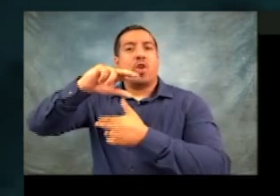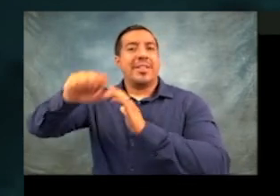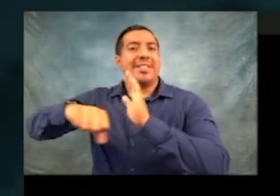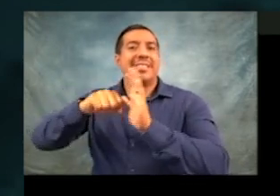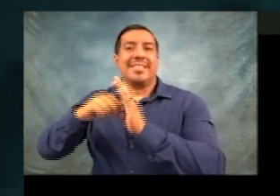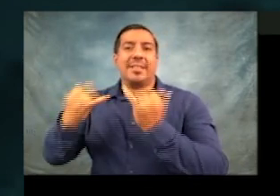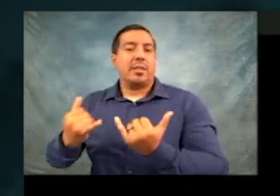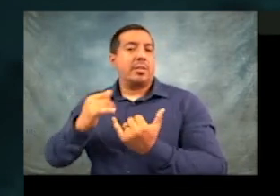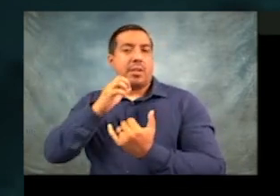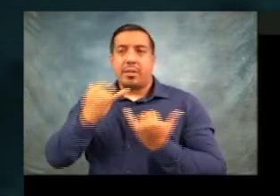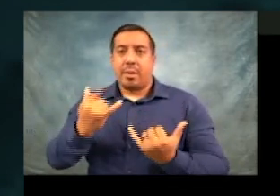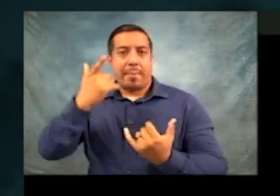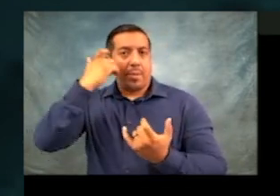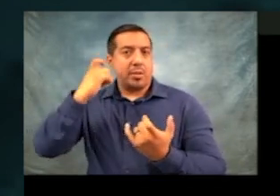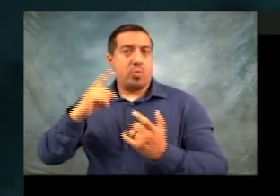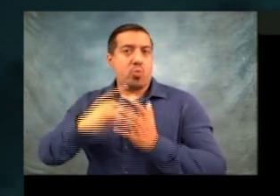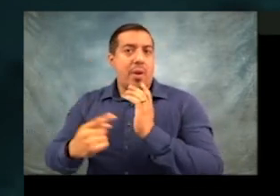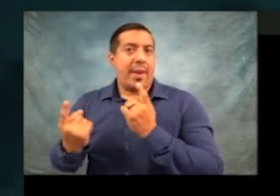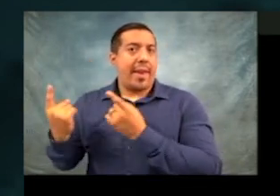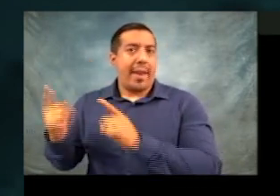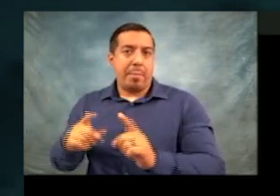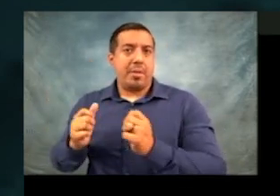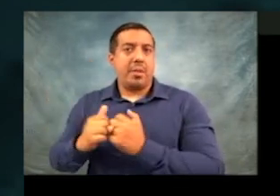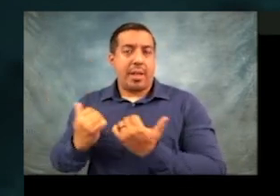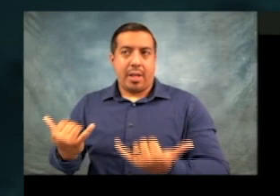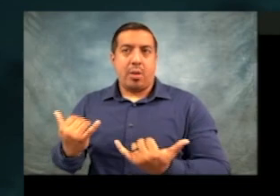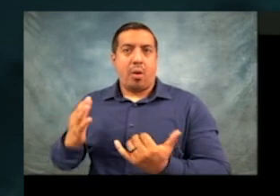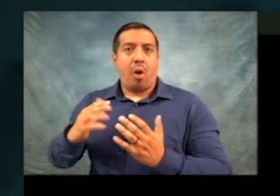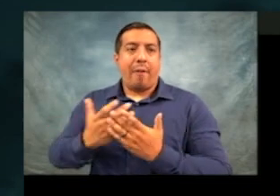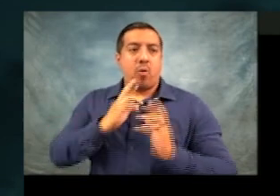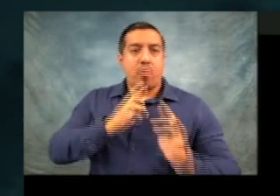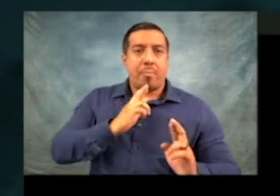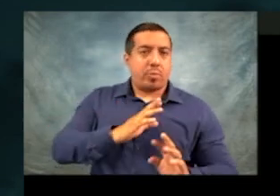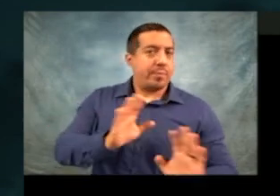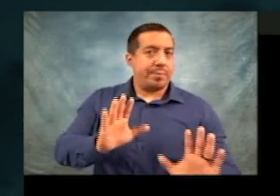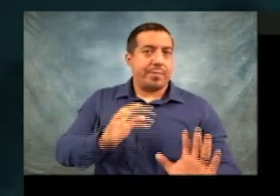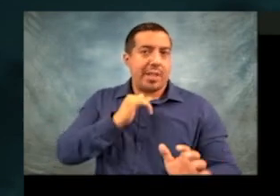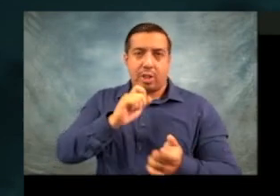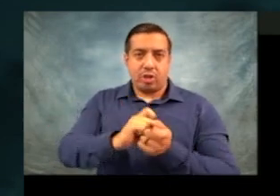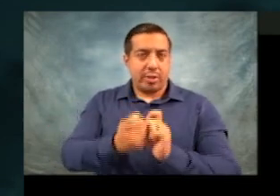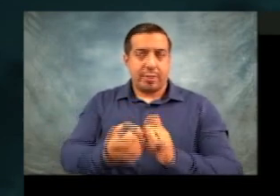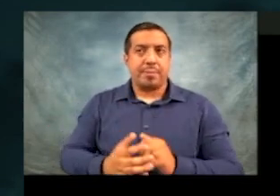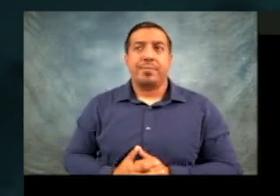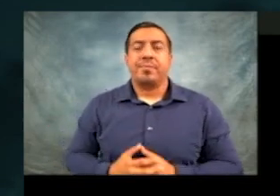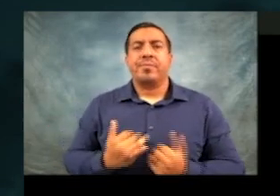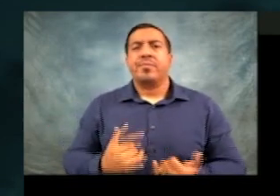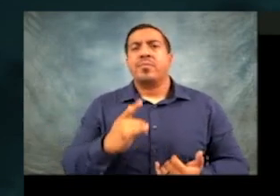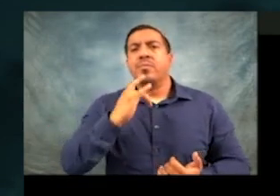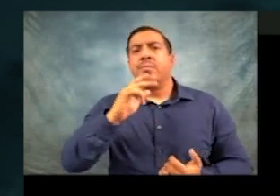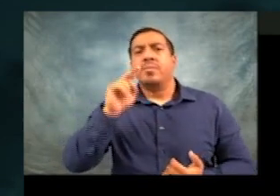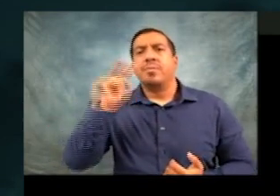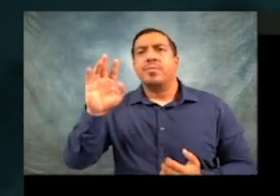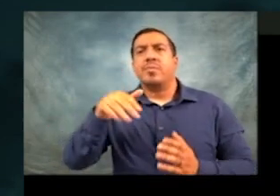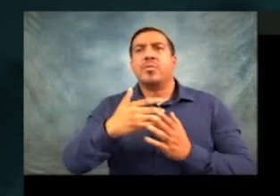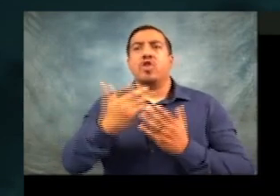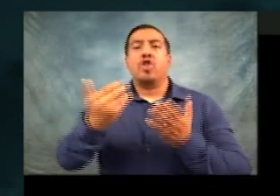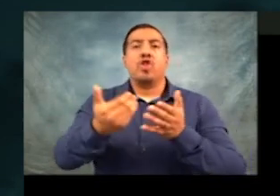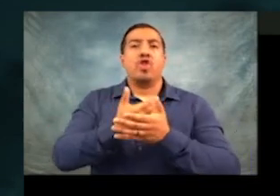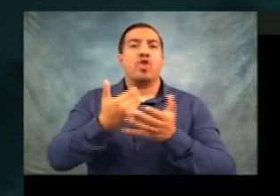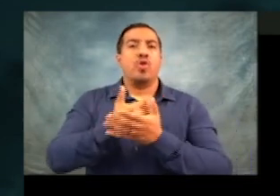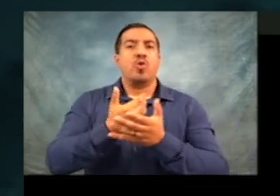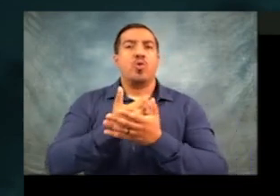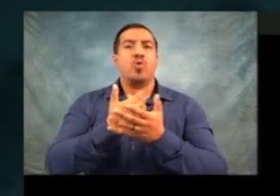this time, contrary to what has been reported. So this is a quick look at the